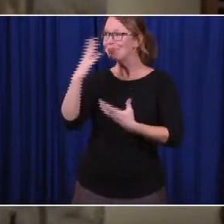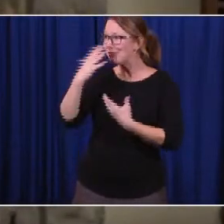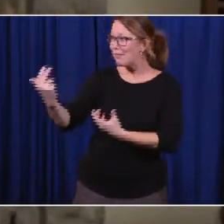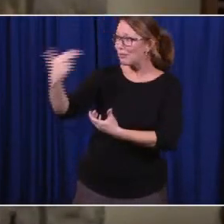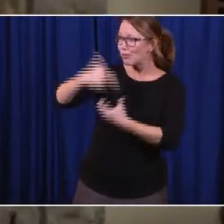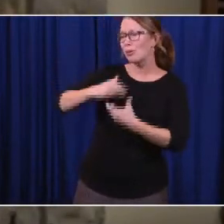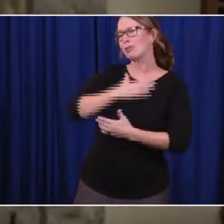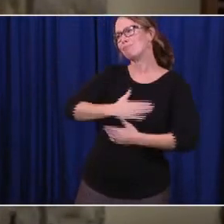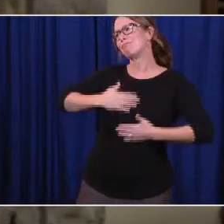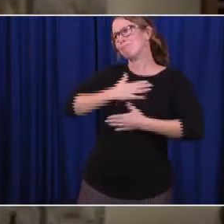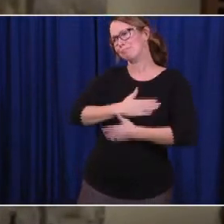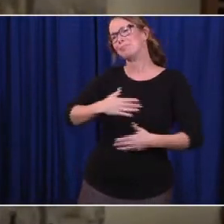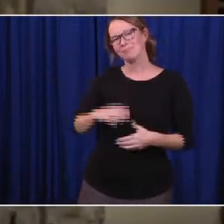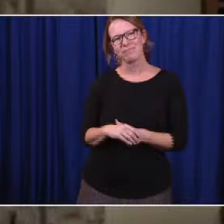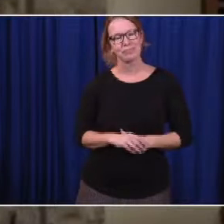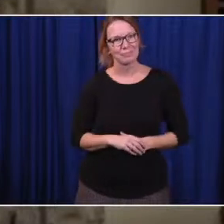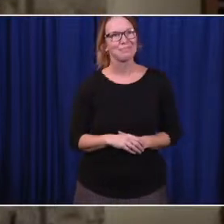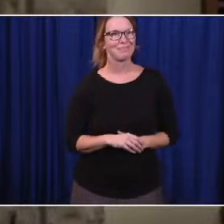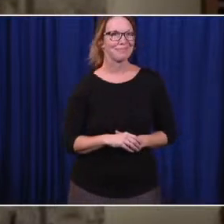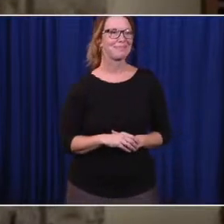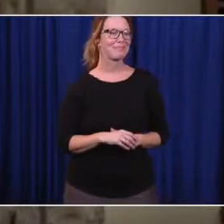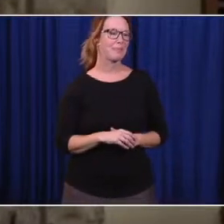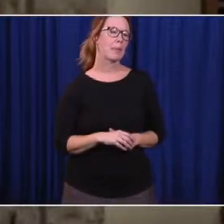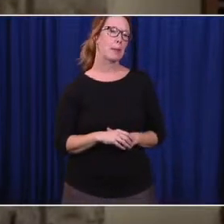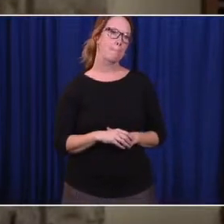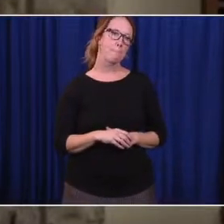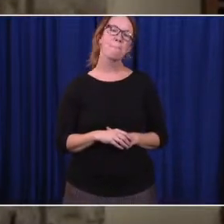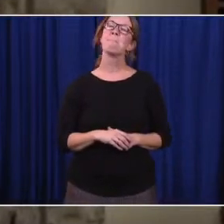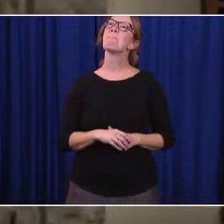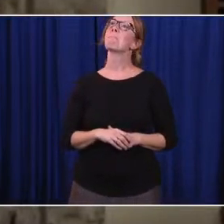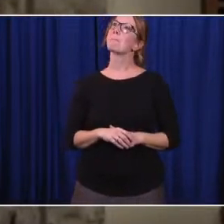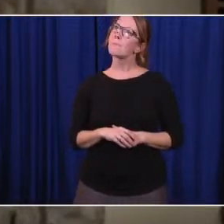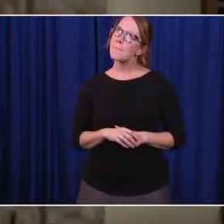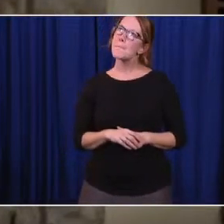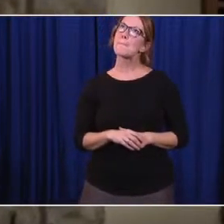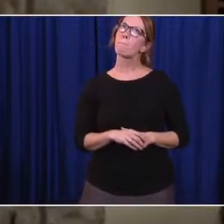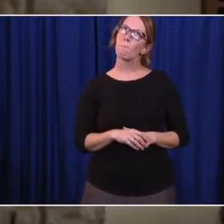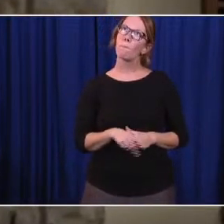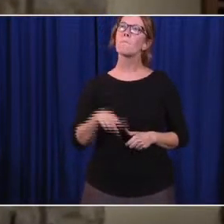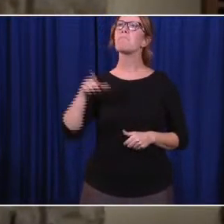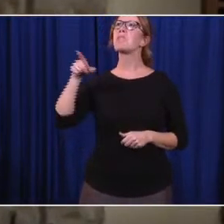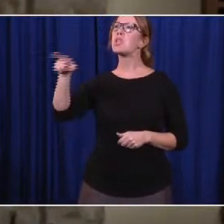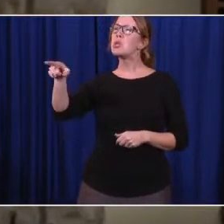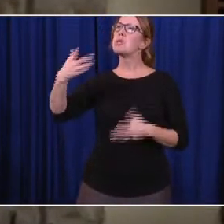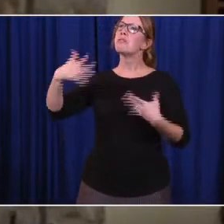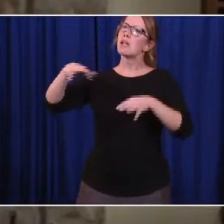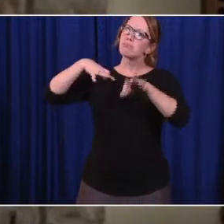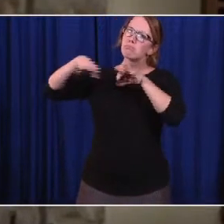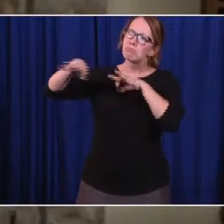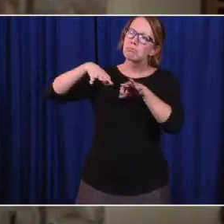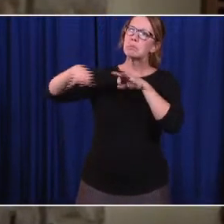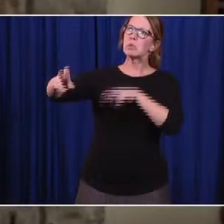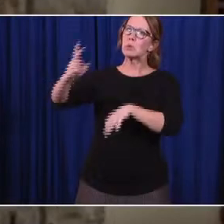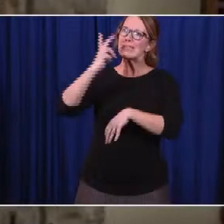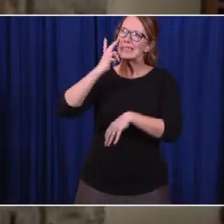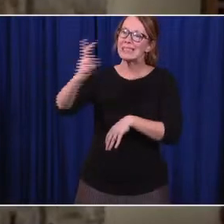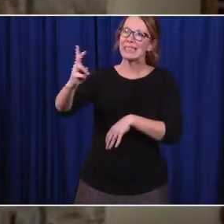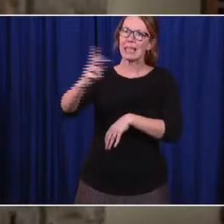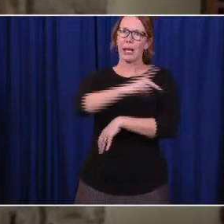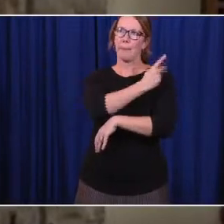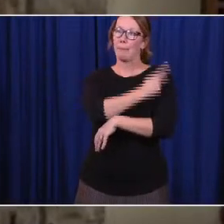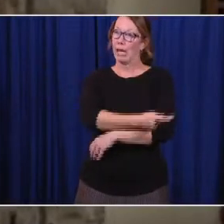very much. Thank you. And what, you told us that you're seeing patients who are just more